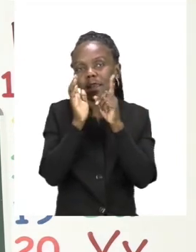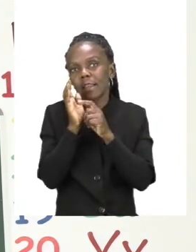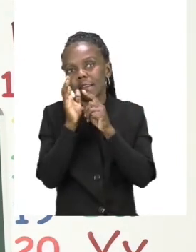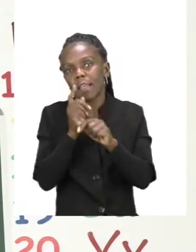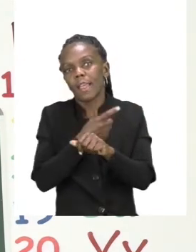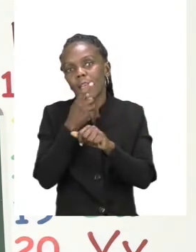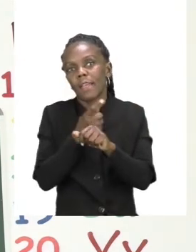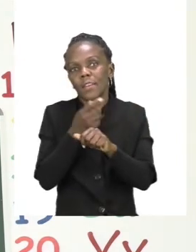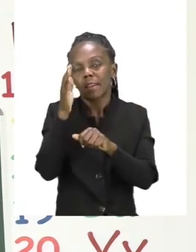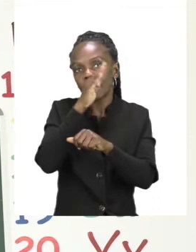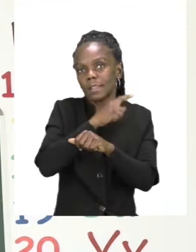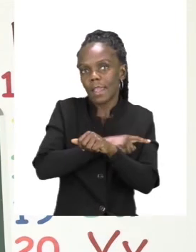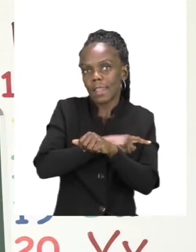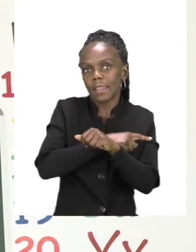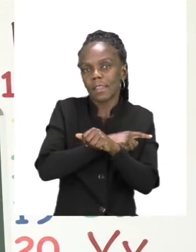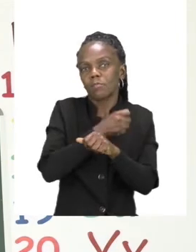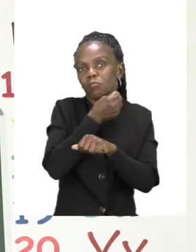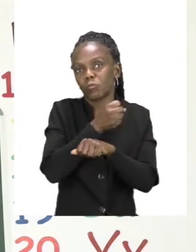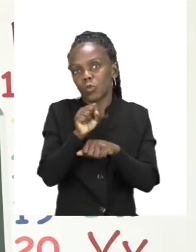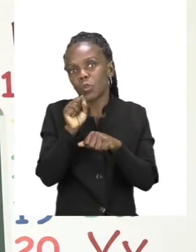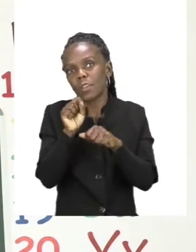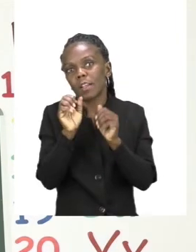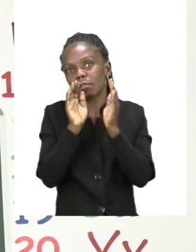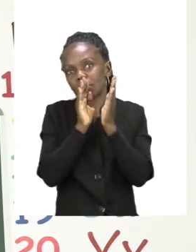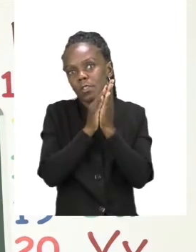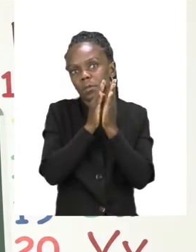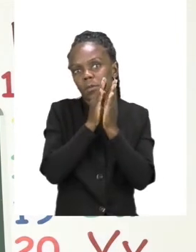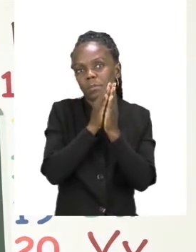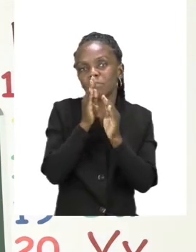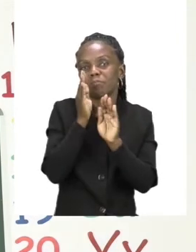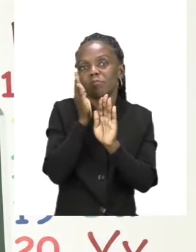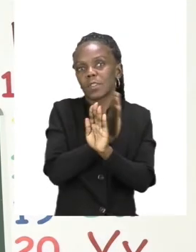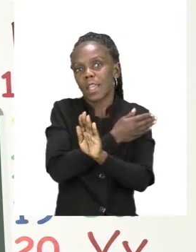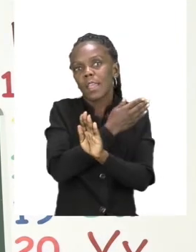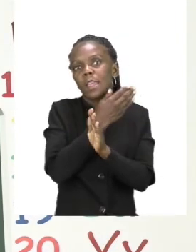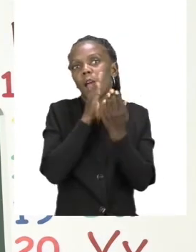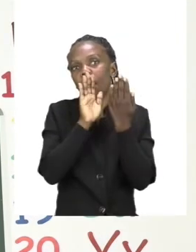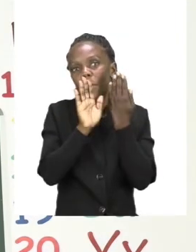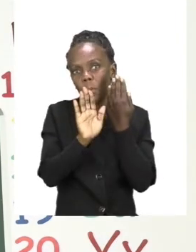Sanitize every day so the germs can stay